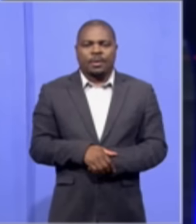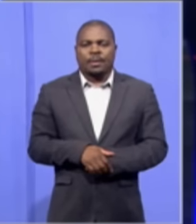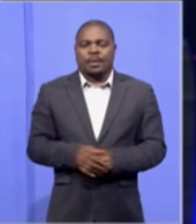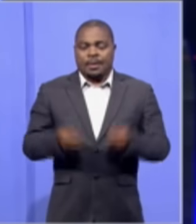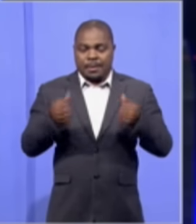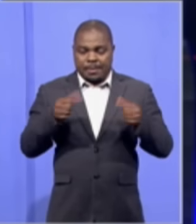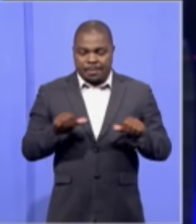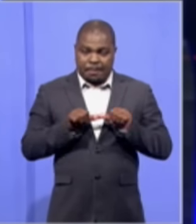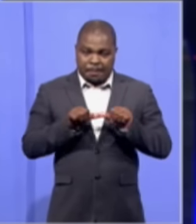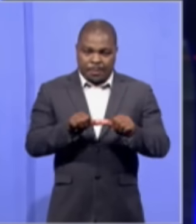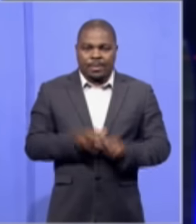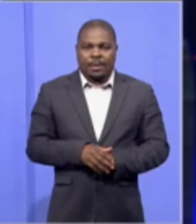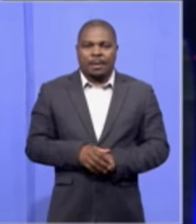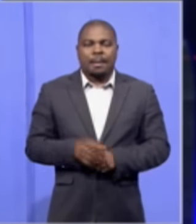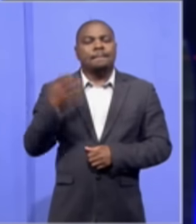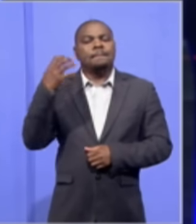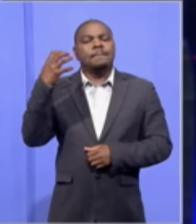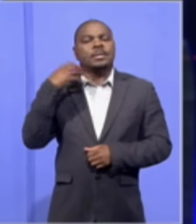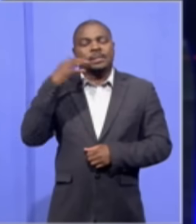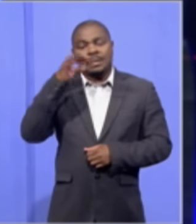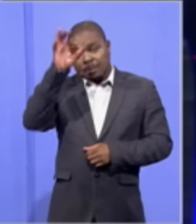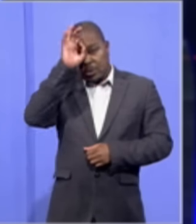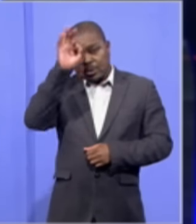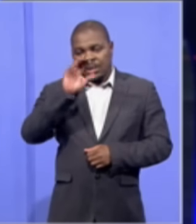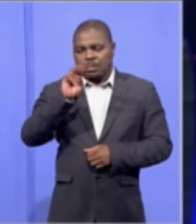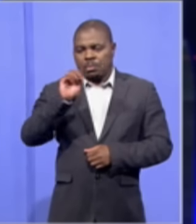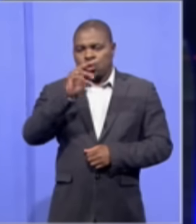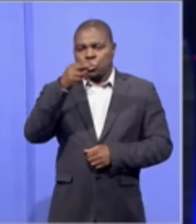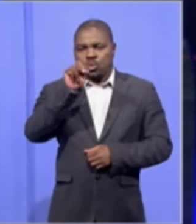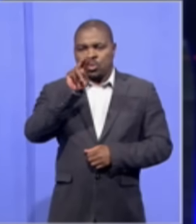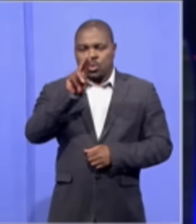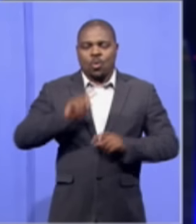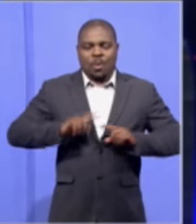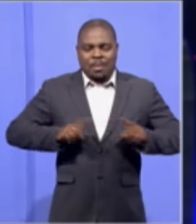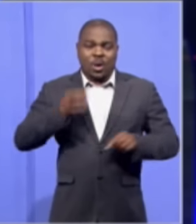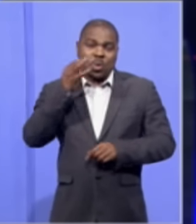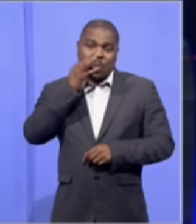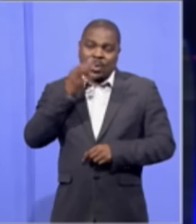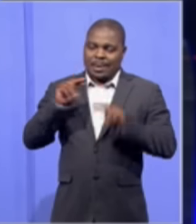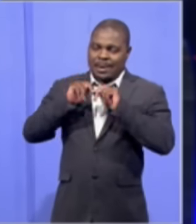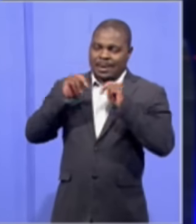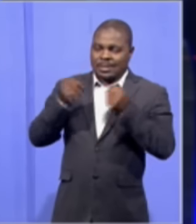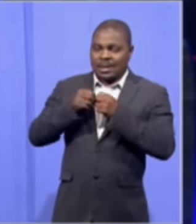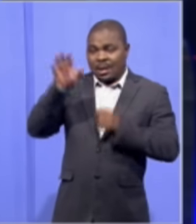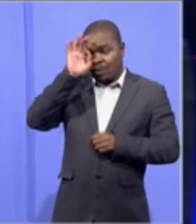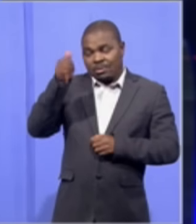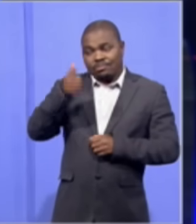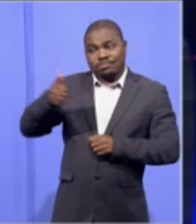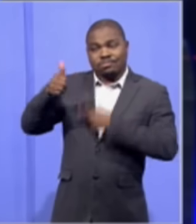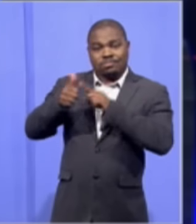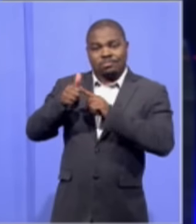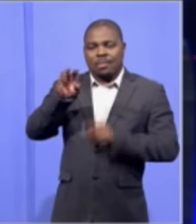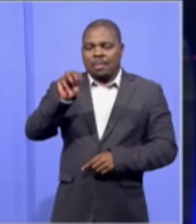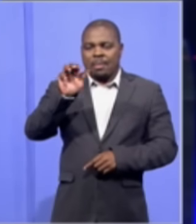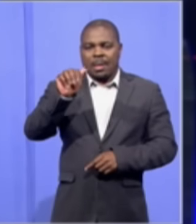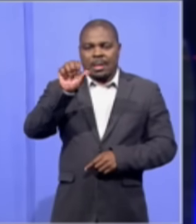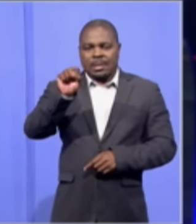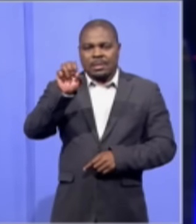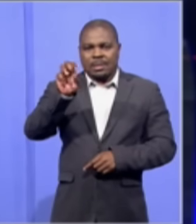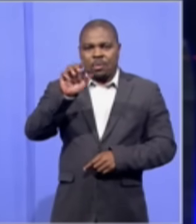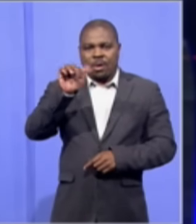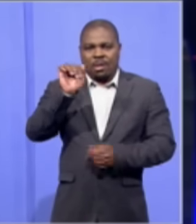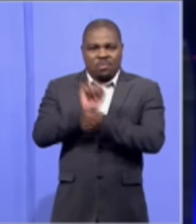Ratela pele letona la sepolesa Senzo Mqunu o latotse menyenyetsi ya hore mokomishenara wa naha wa sepolesa Fani Masemola a ka nna tshwarwa.